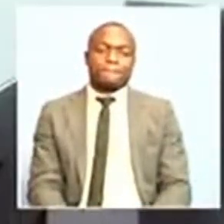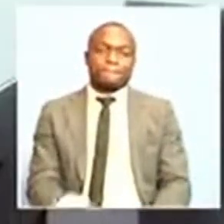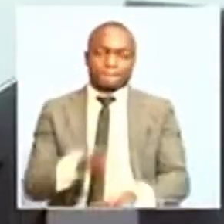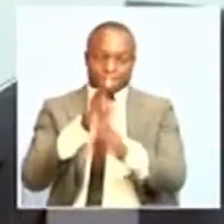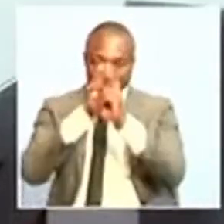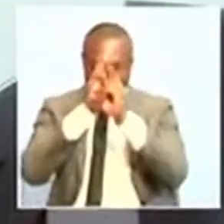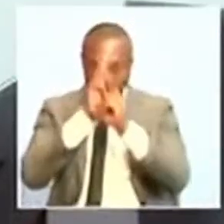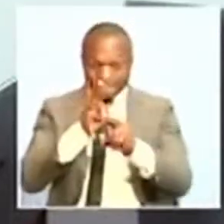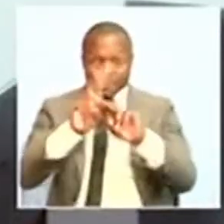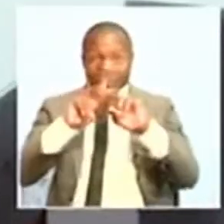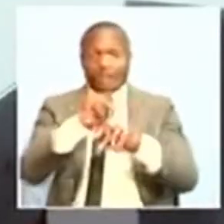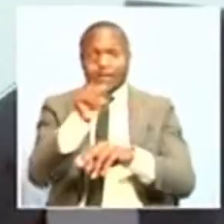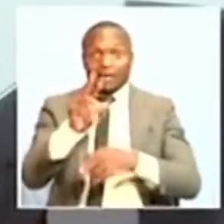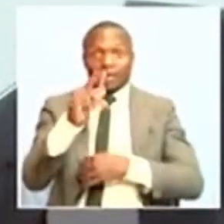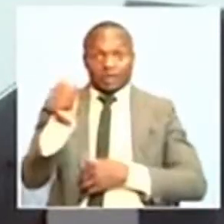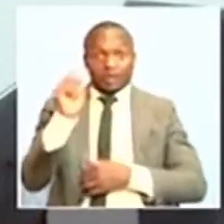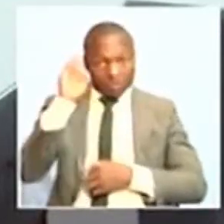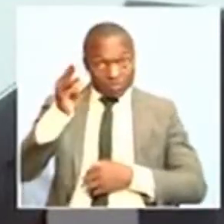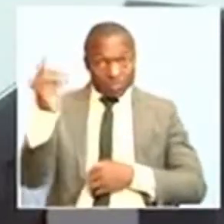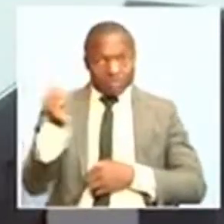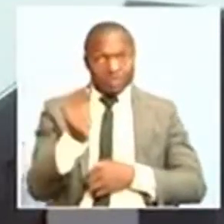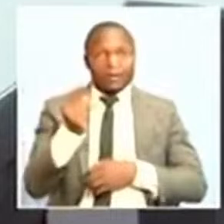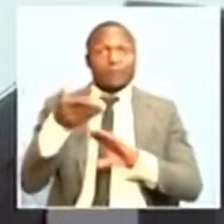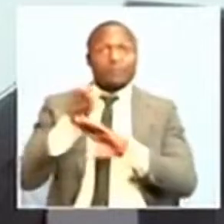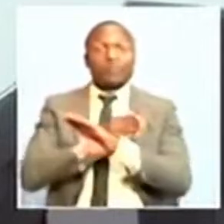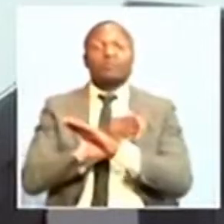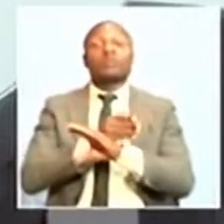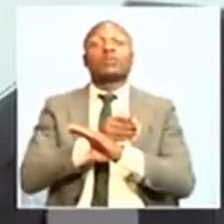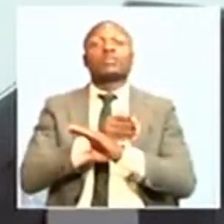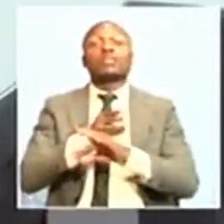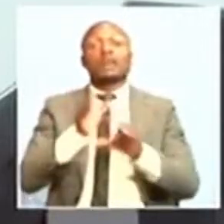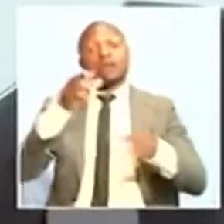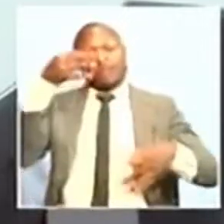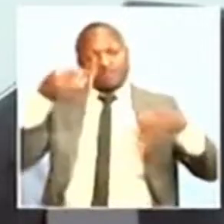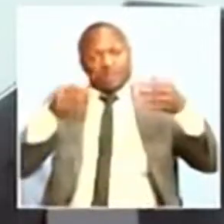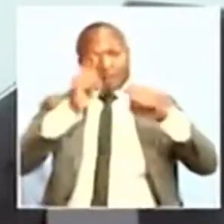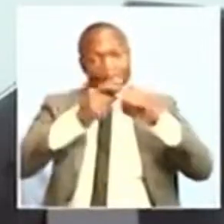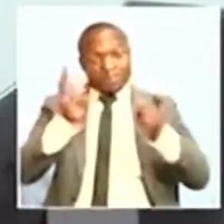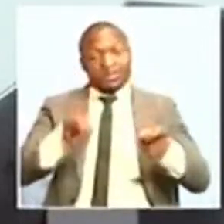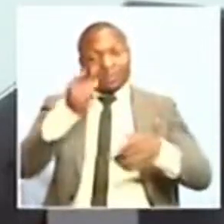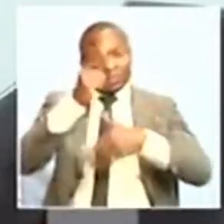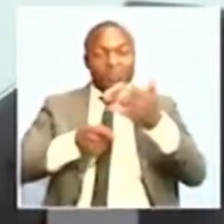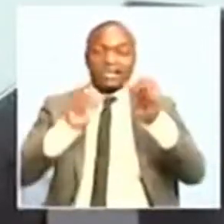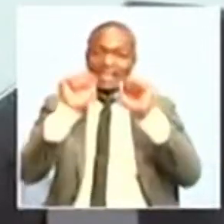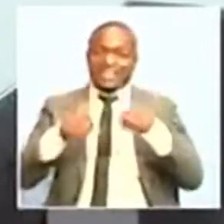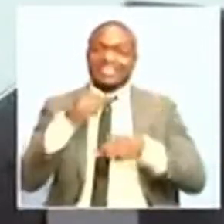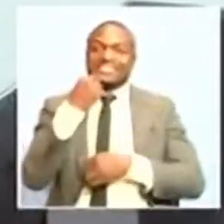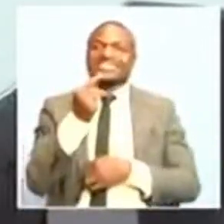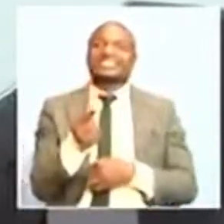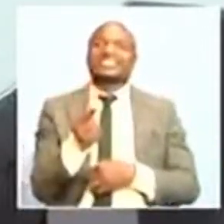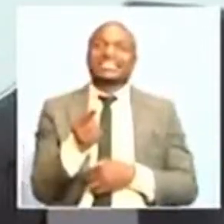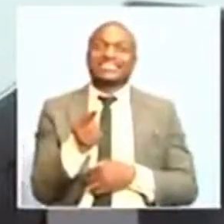Honorable Chair, ZRA will be coming to appear before the committee, but what I can confirm is that